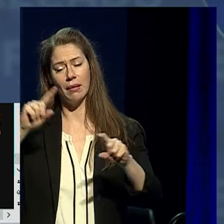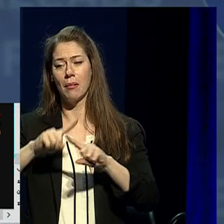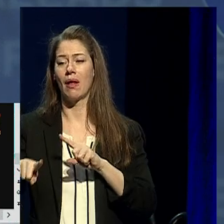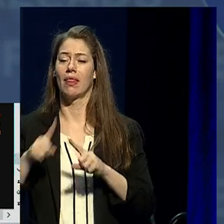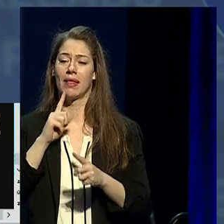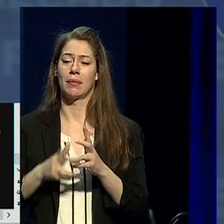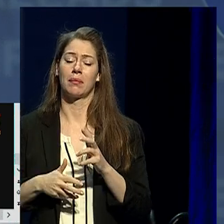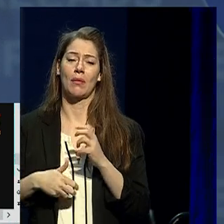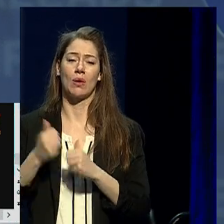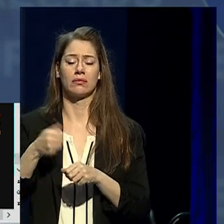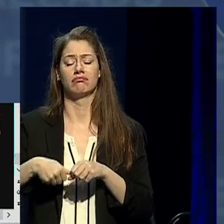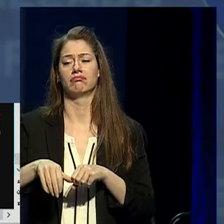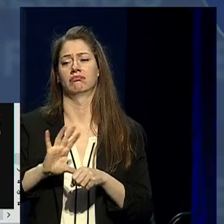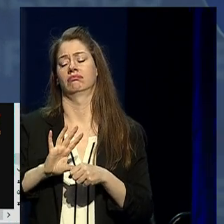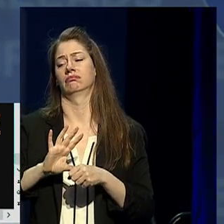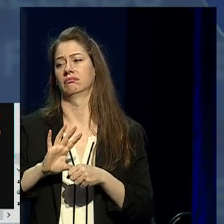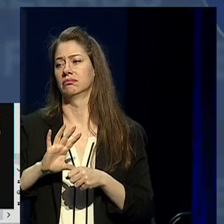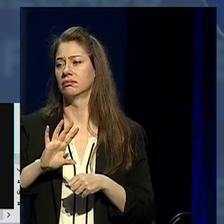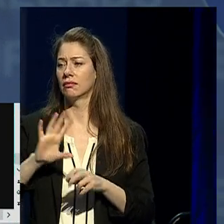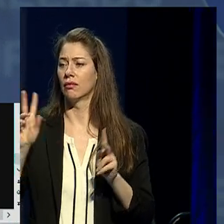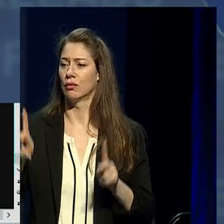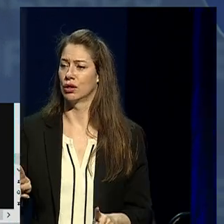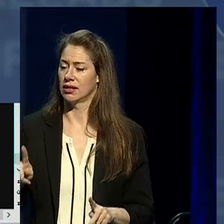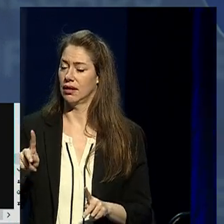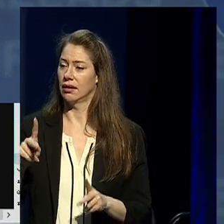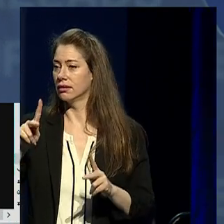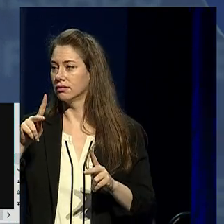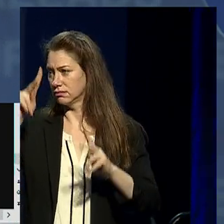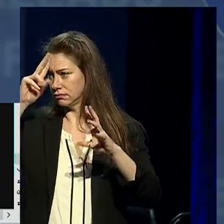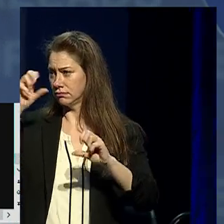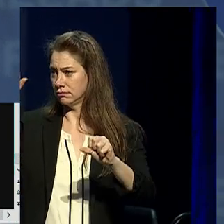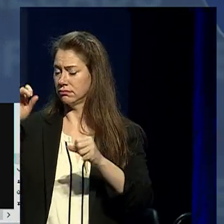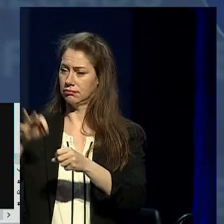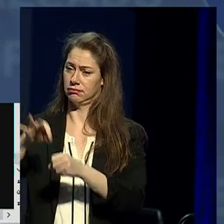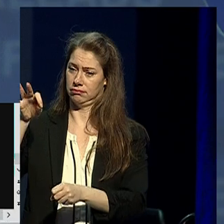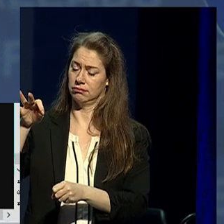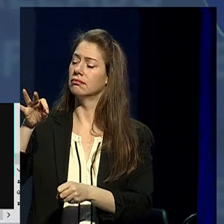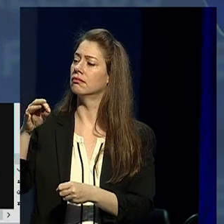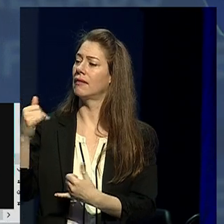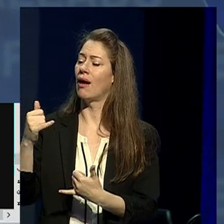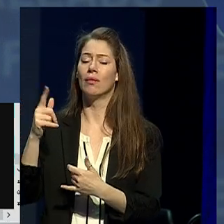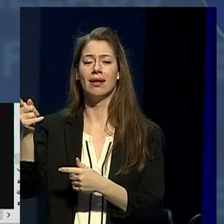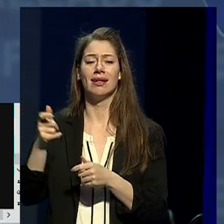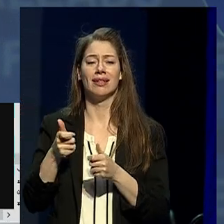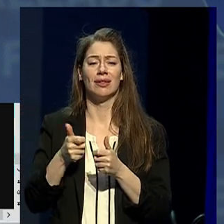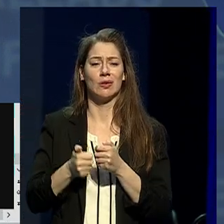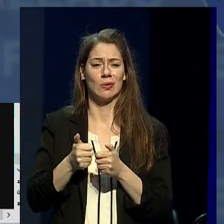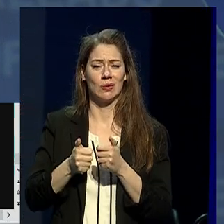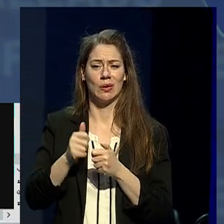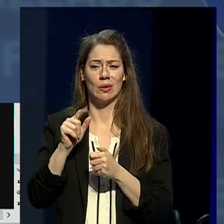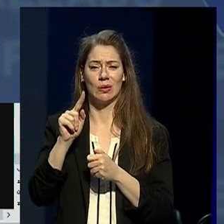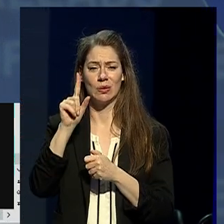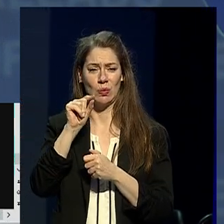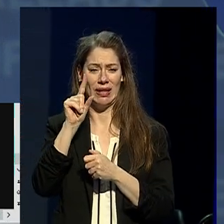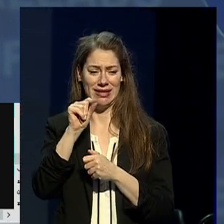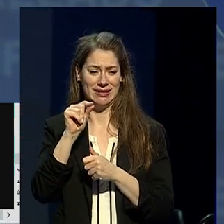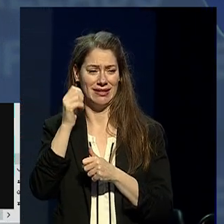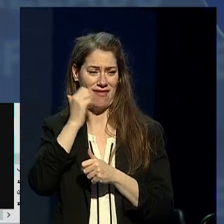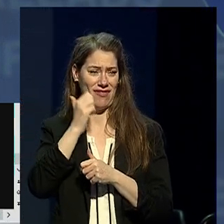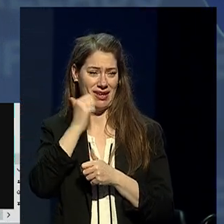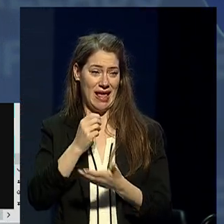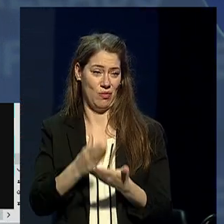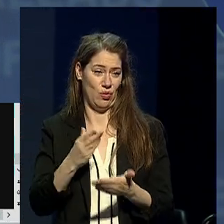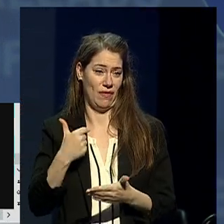most unqualified person somehow got elected and is tweeting every day, proving us right.